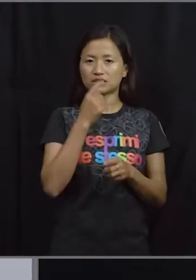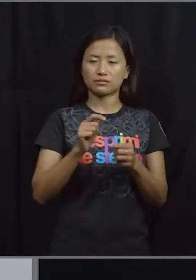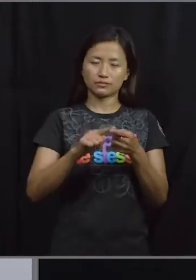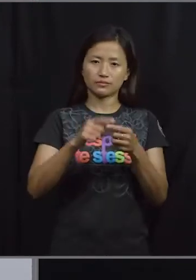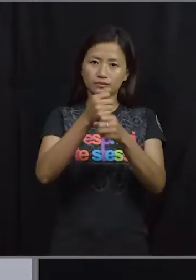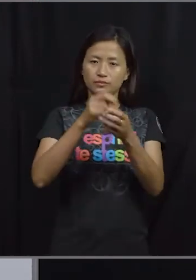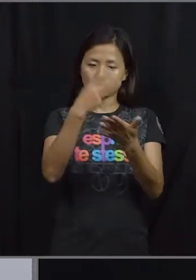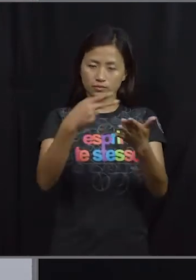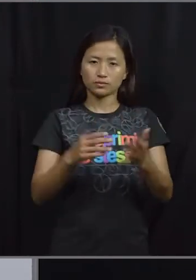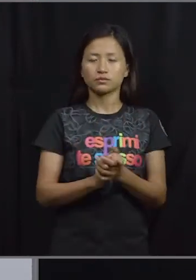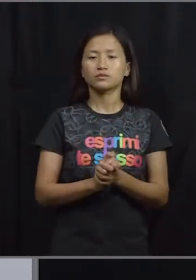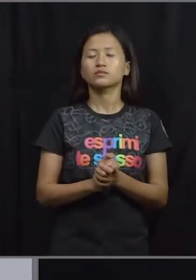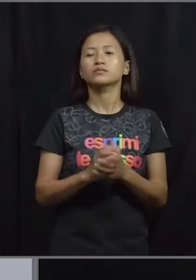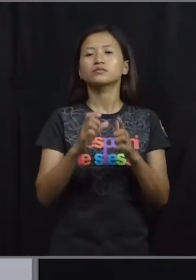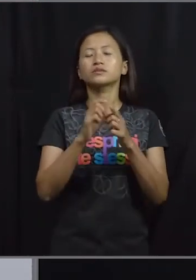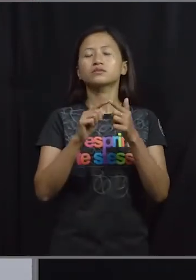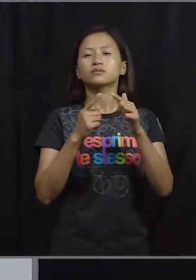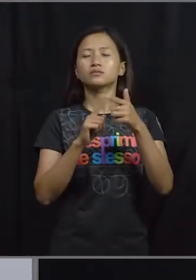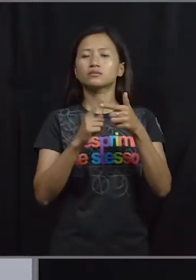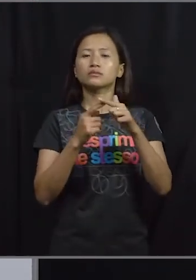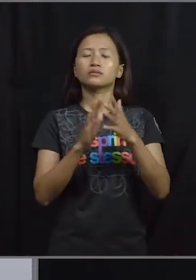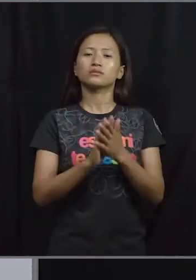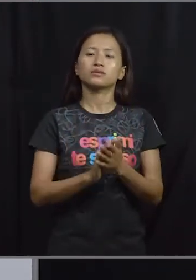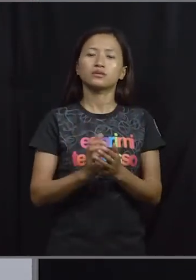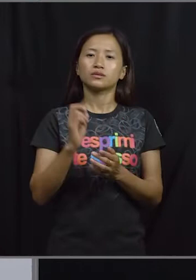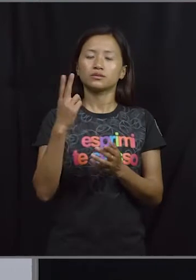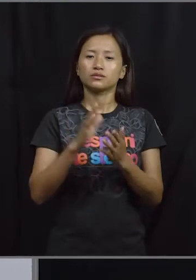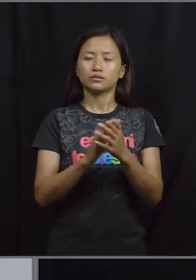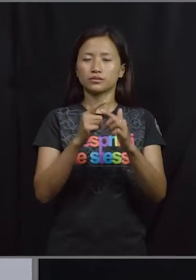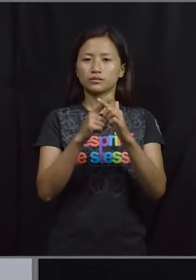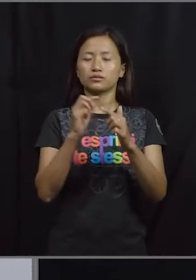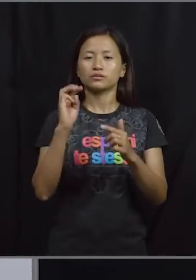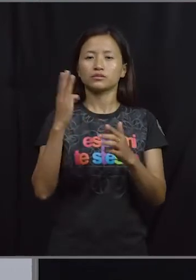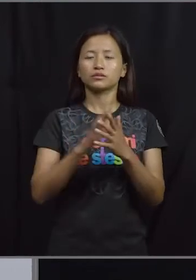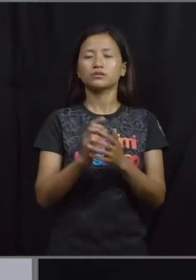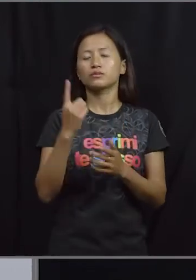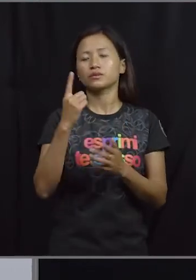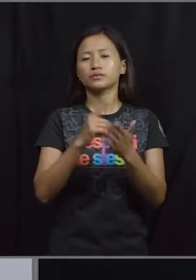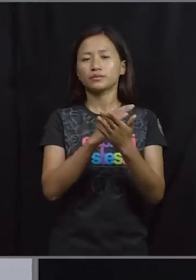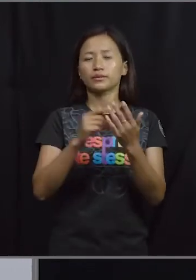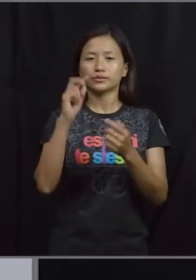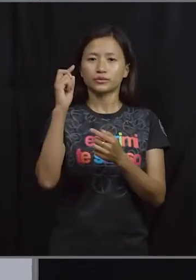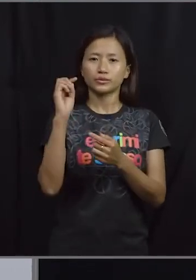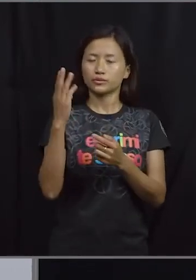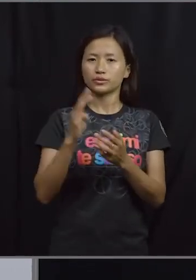elements. Then we will find the determinant of this 2 by 2 matrix. So 3 into 1, 3 minus 10.